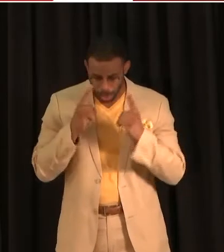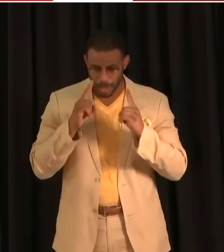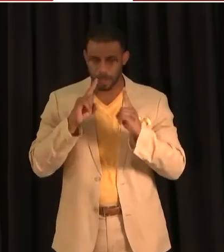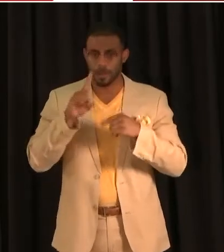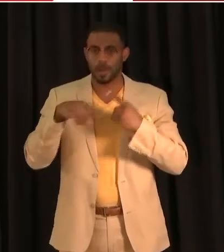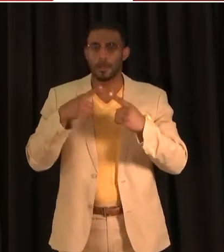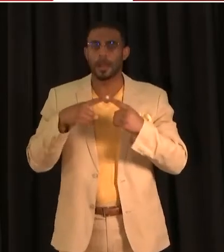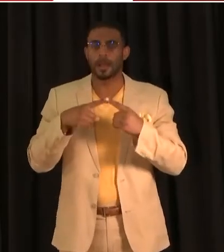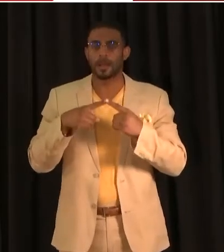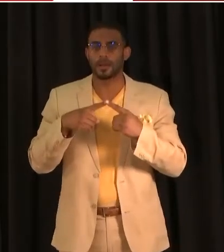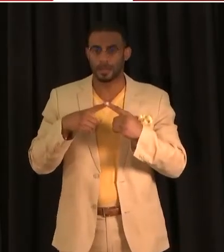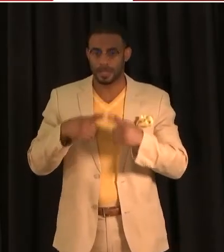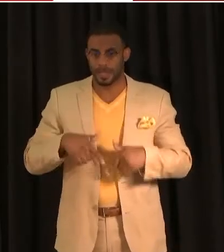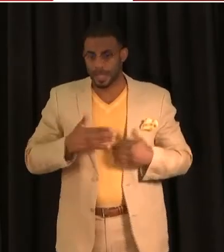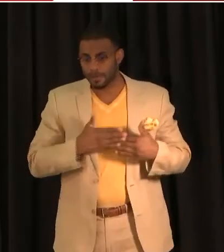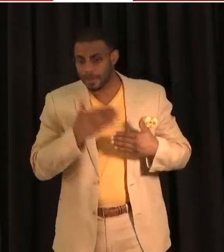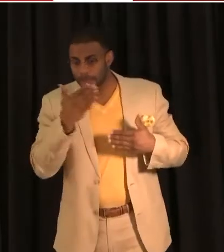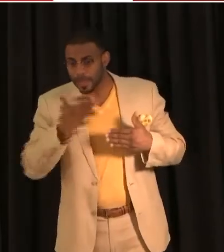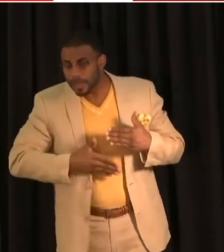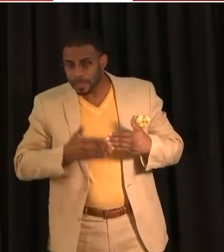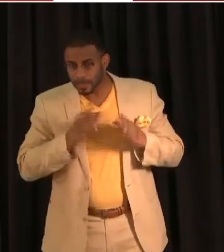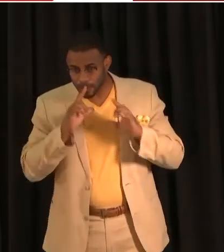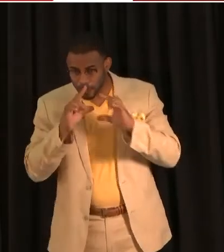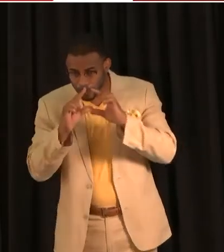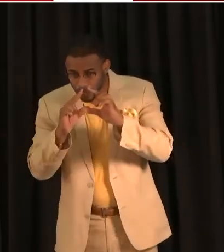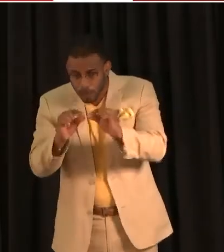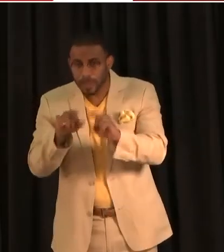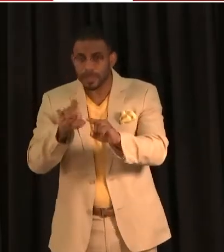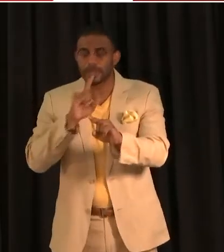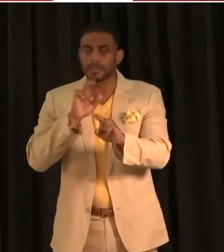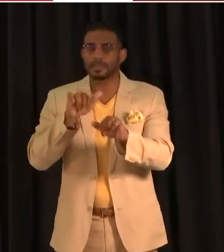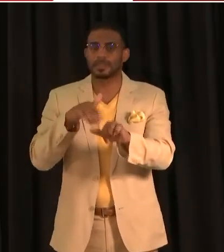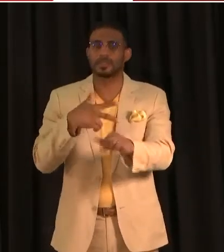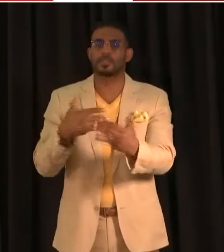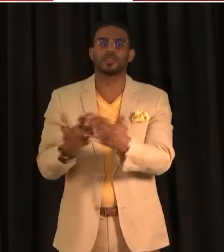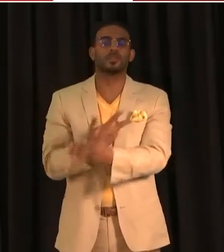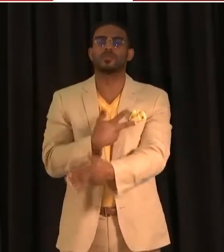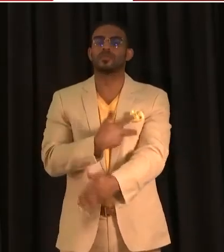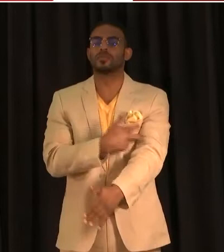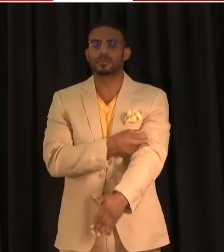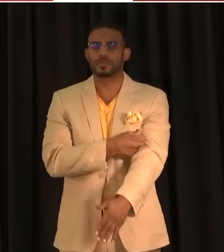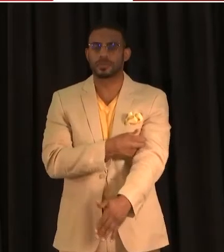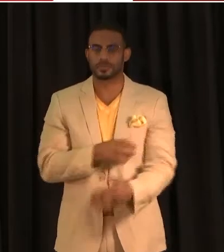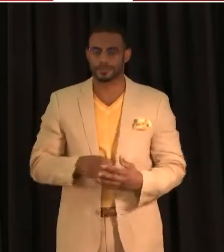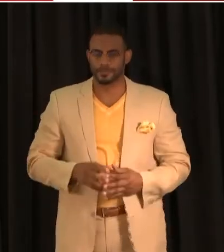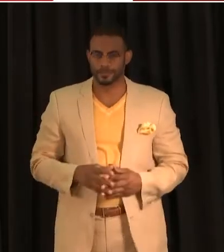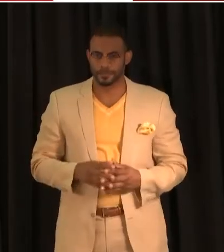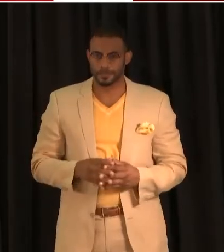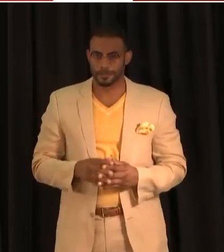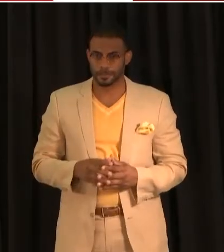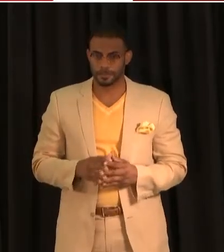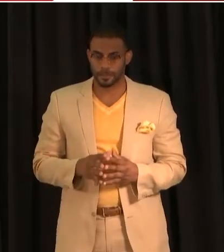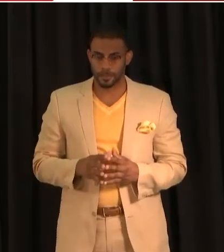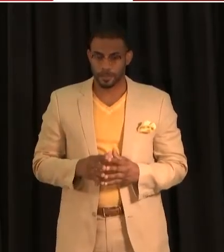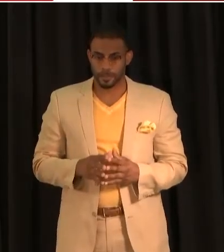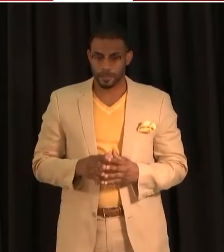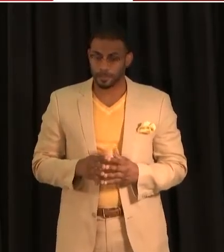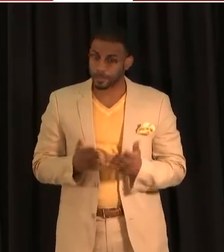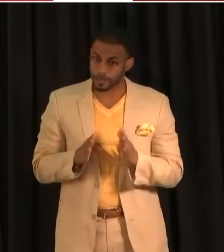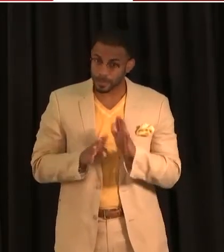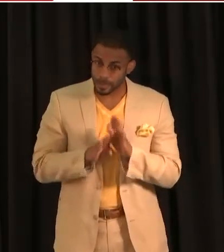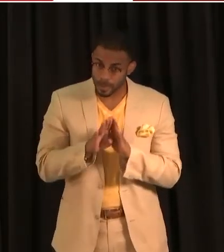to talk about the light at the end of the tunnel, which is this new COVID-19 vaccine.